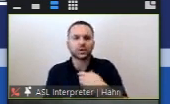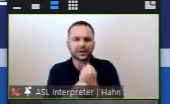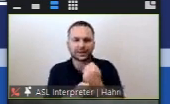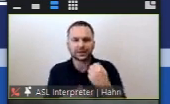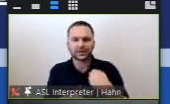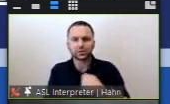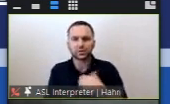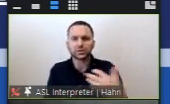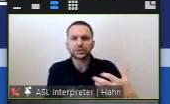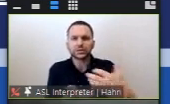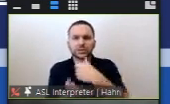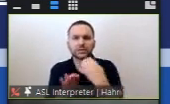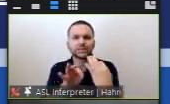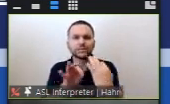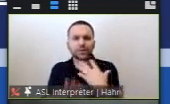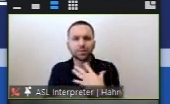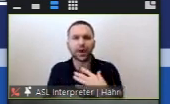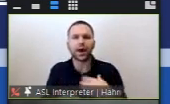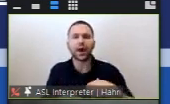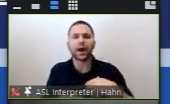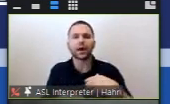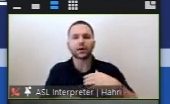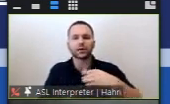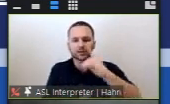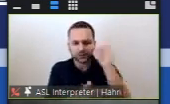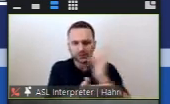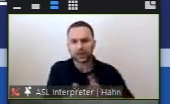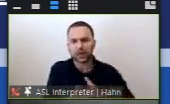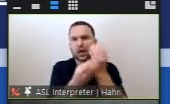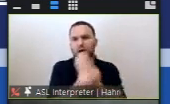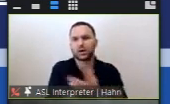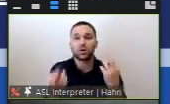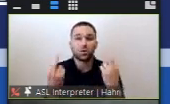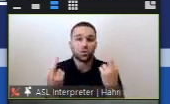this data. And so hopefully that's what we've delivered today.